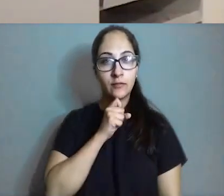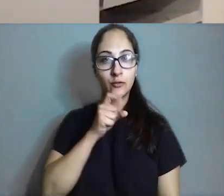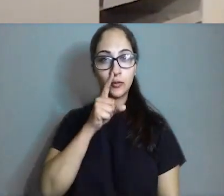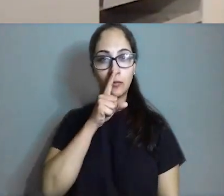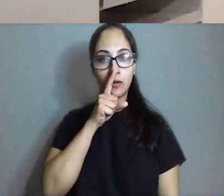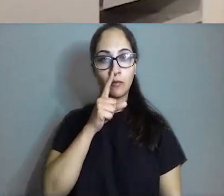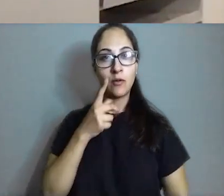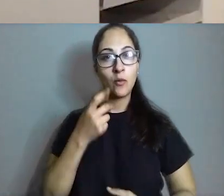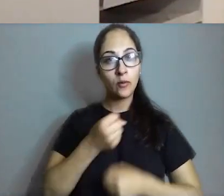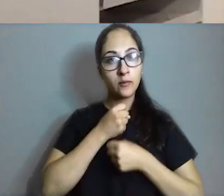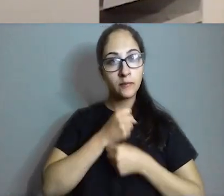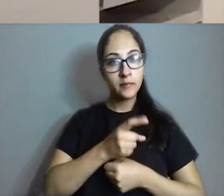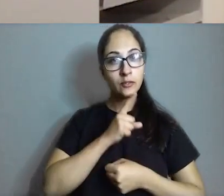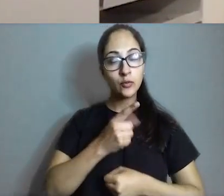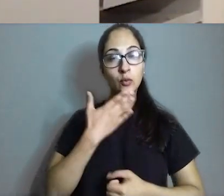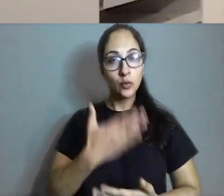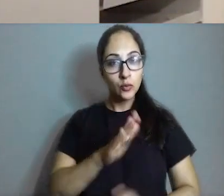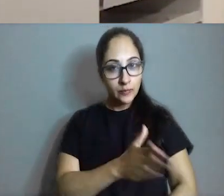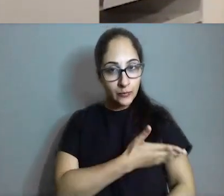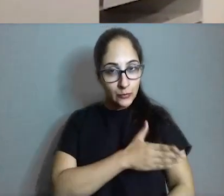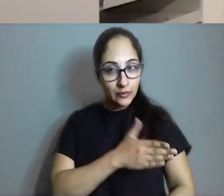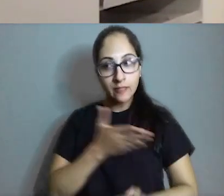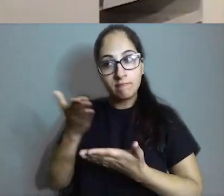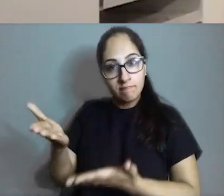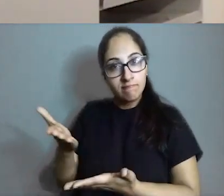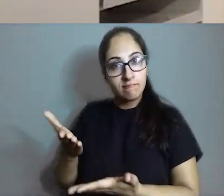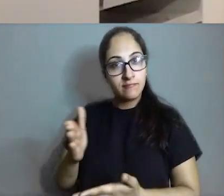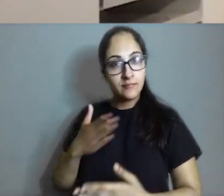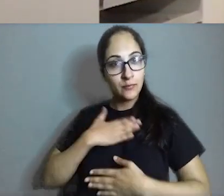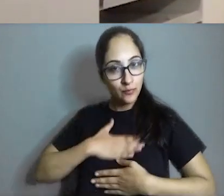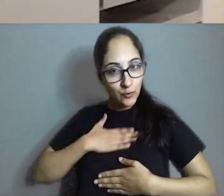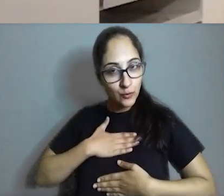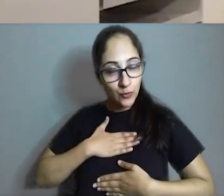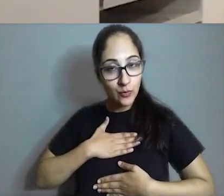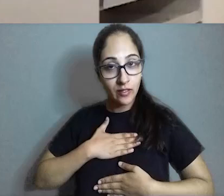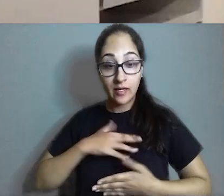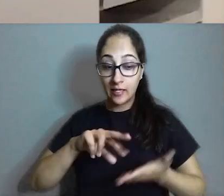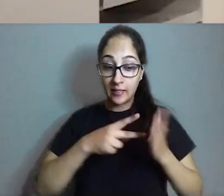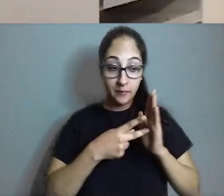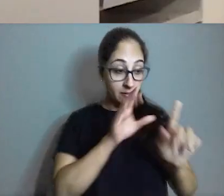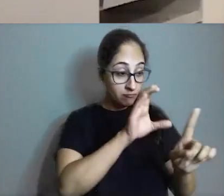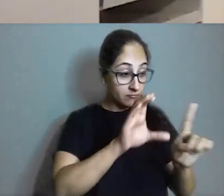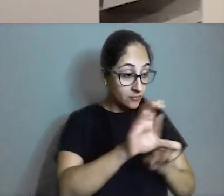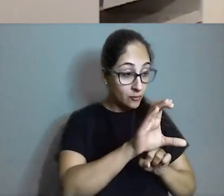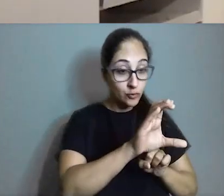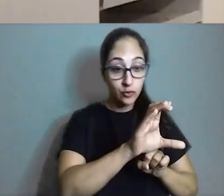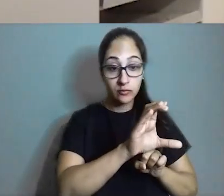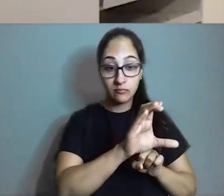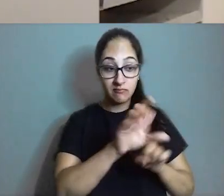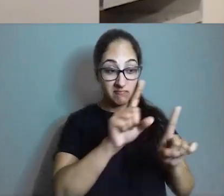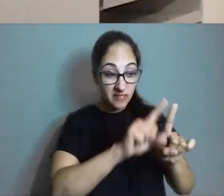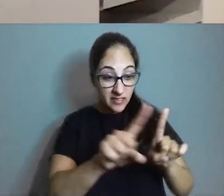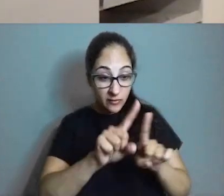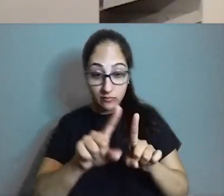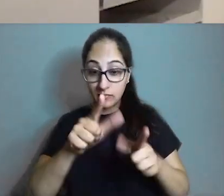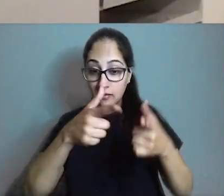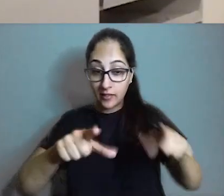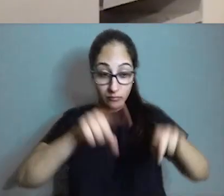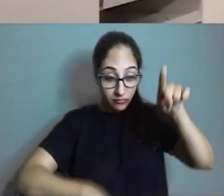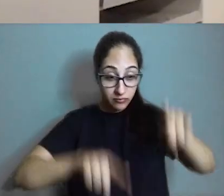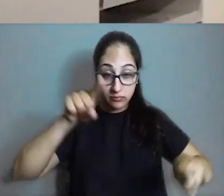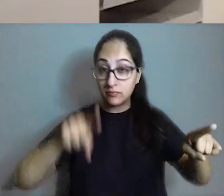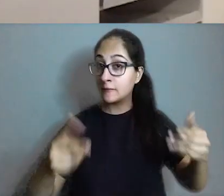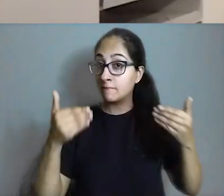to work together and push through some of the language and cultural differences